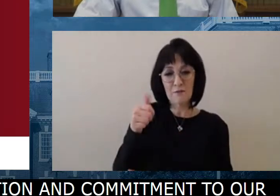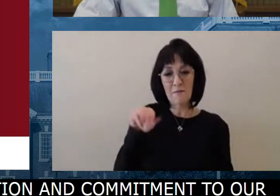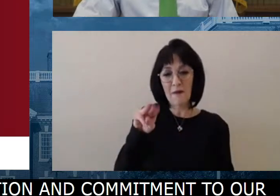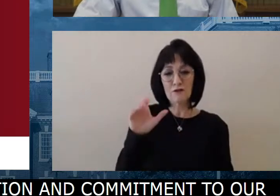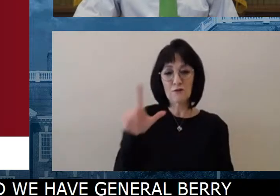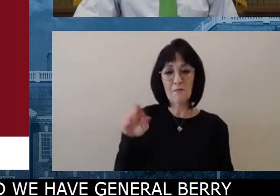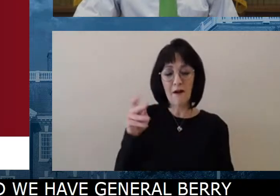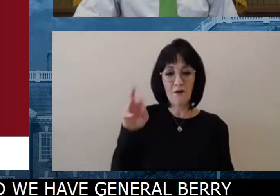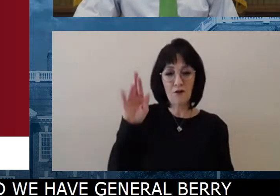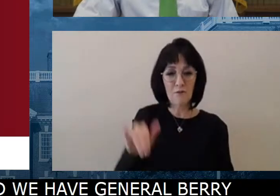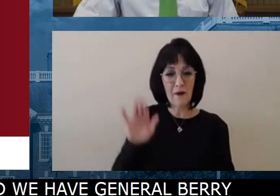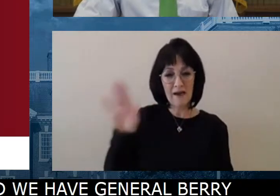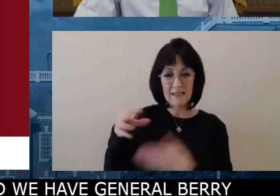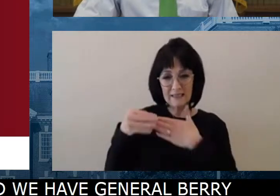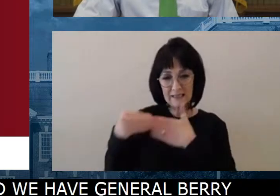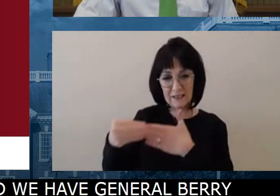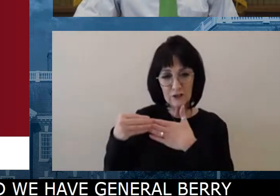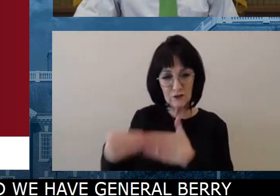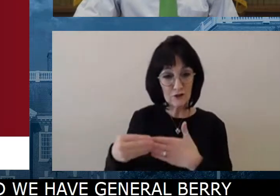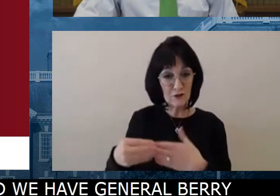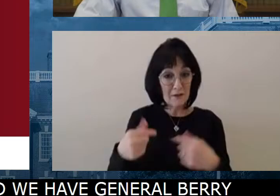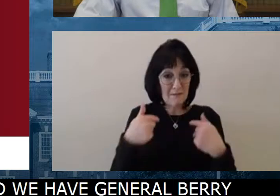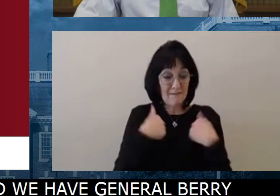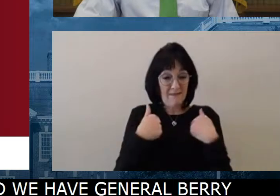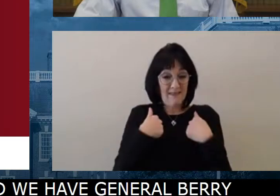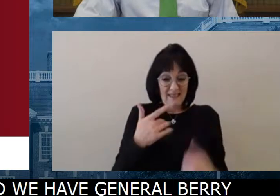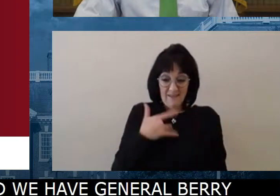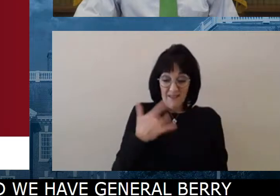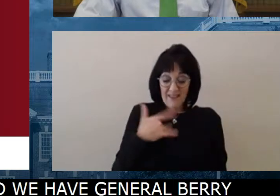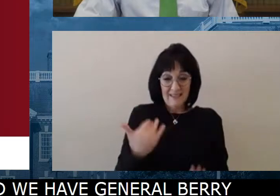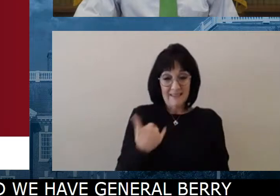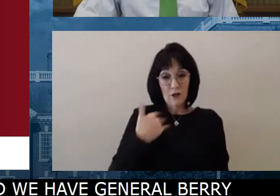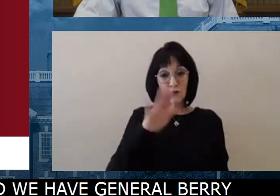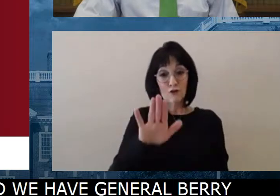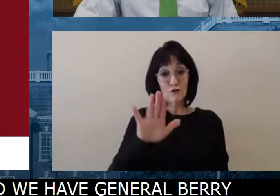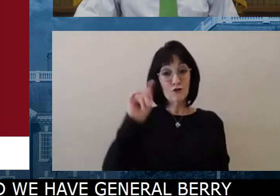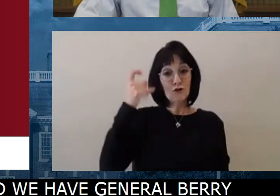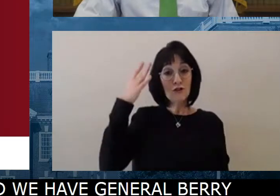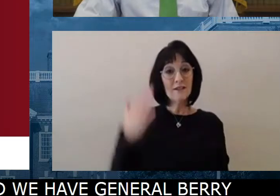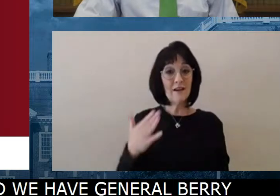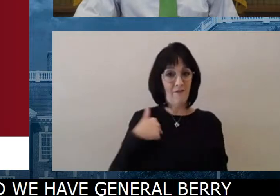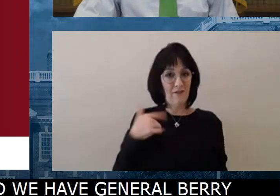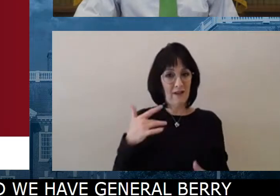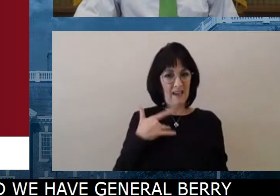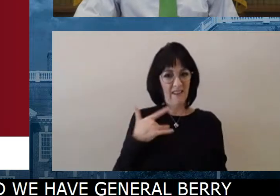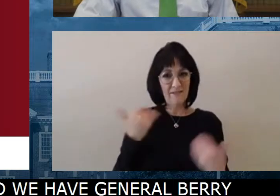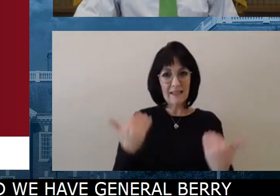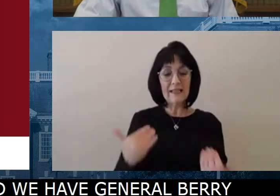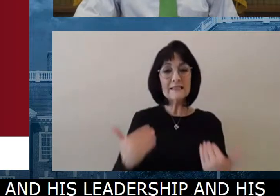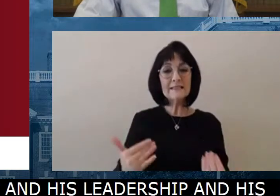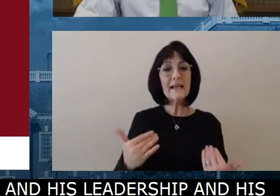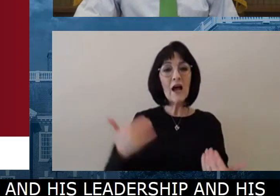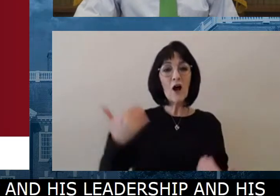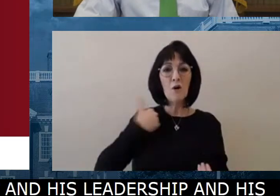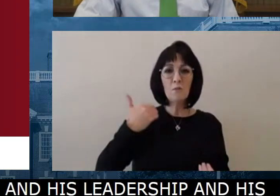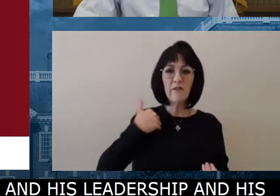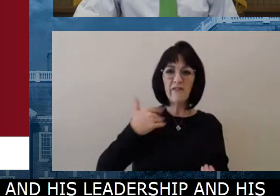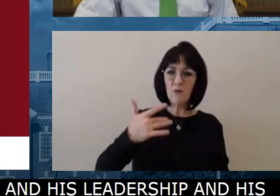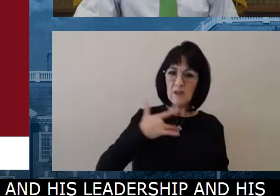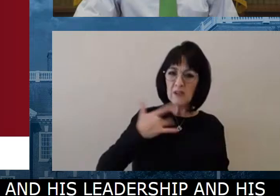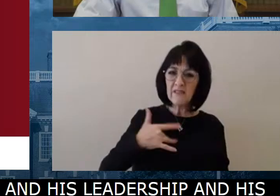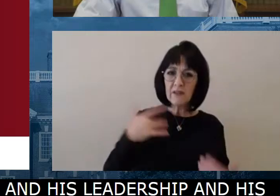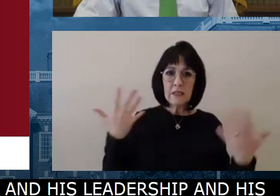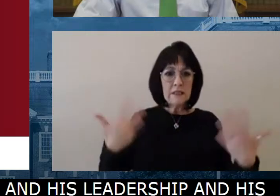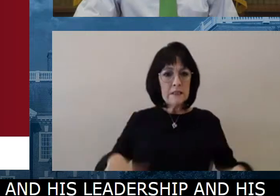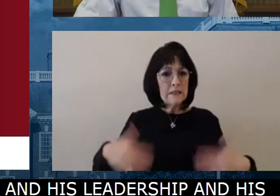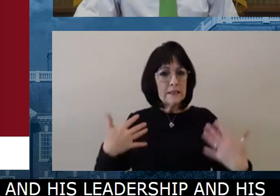your governor, I feel like we're turning the corner. That light at the end of the tunnel is getting brighter every day. We have some good